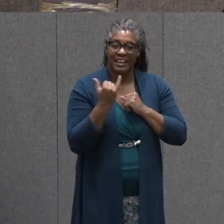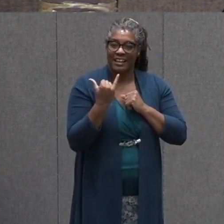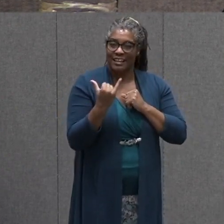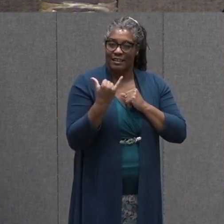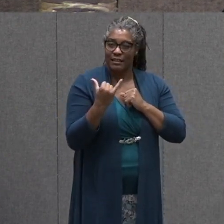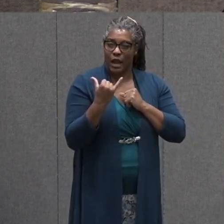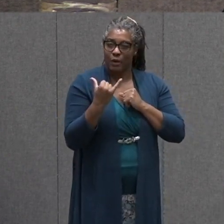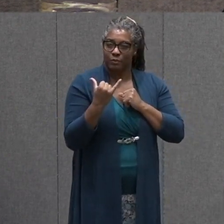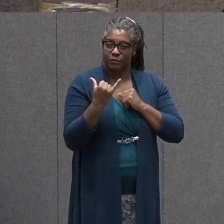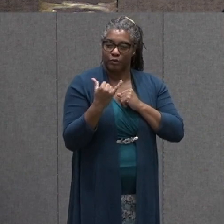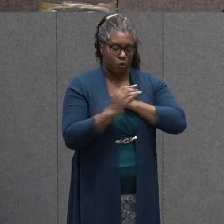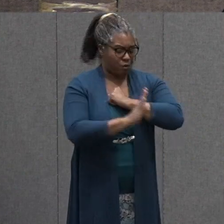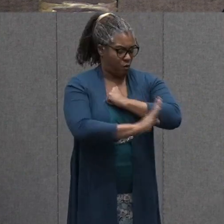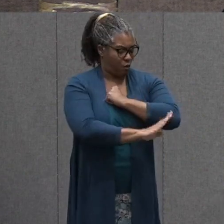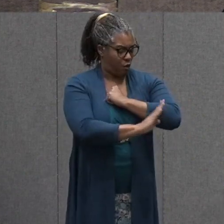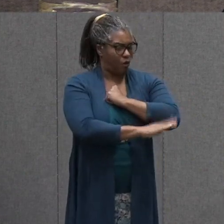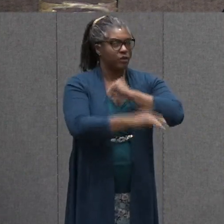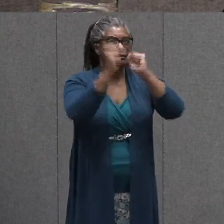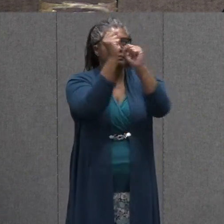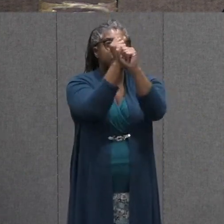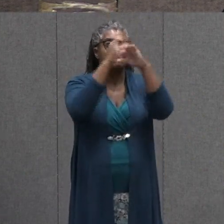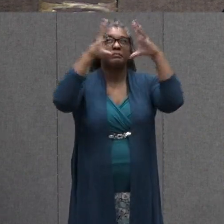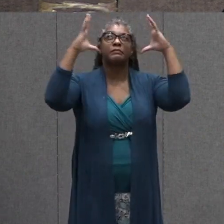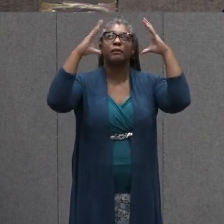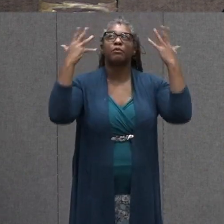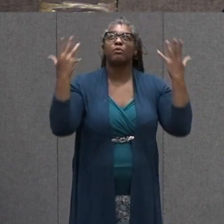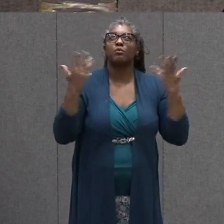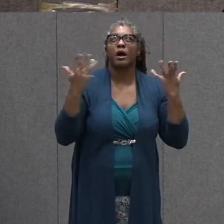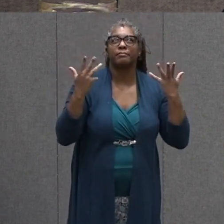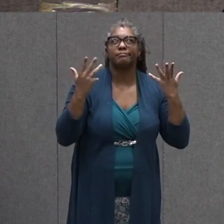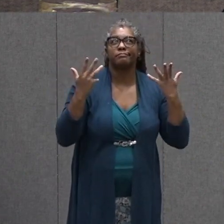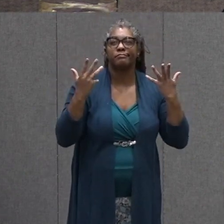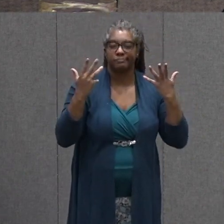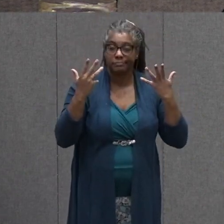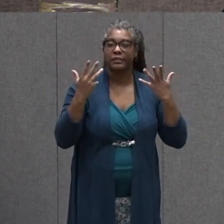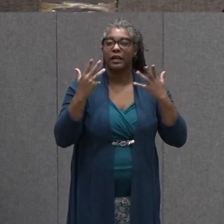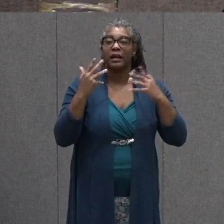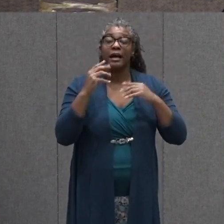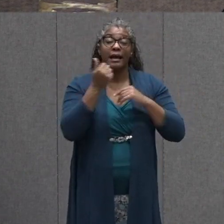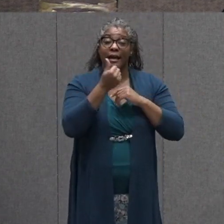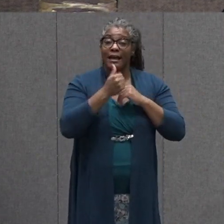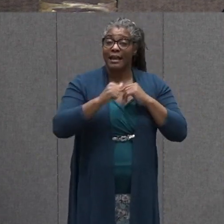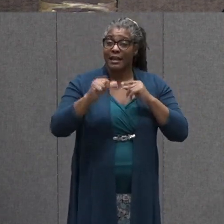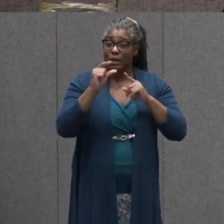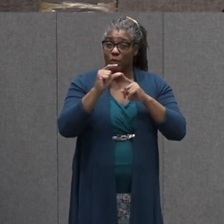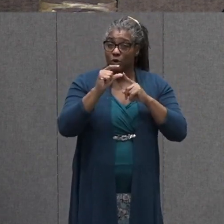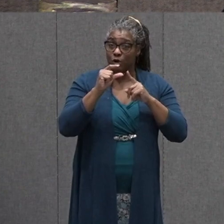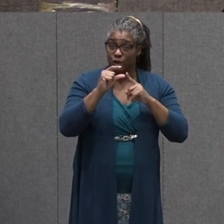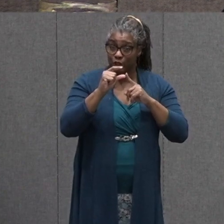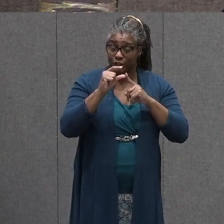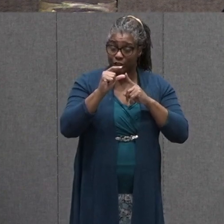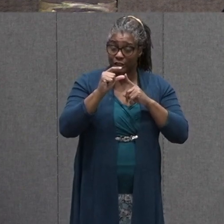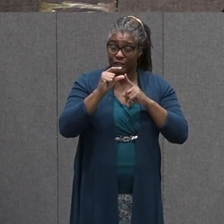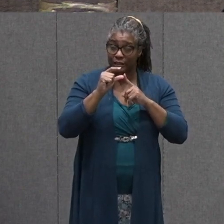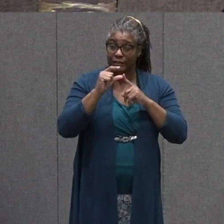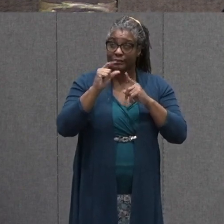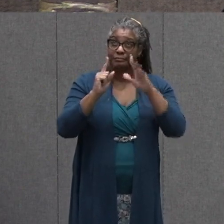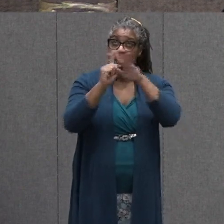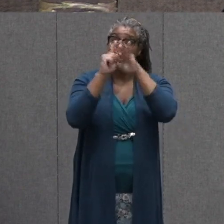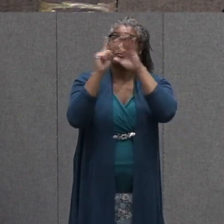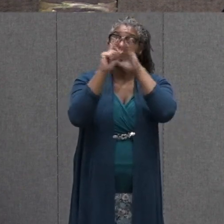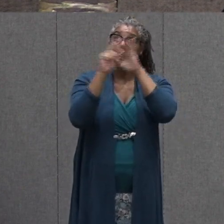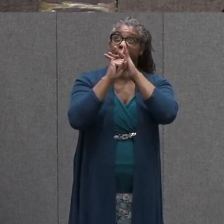Germination. Germination. That does sound like a word that I've studied before in science. So we found out that